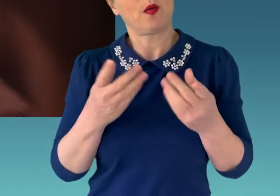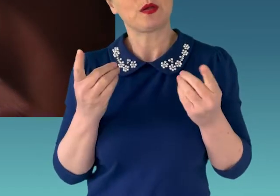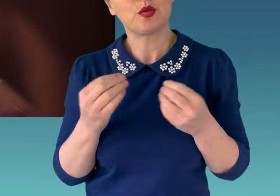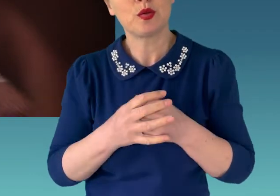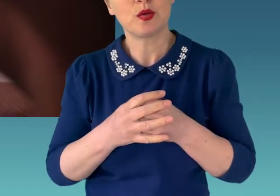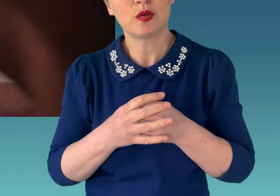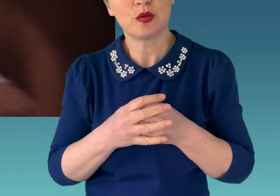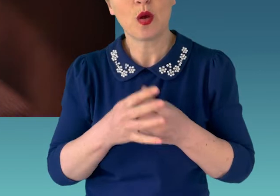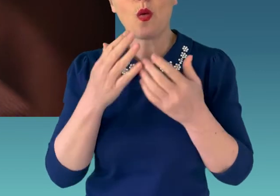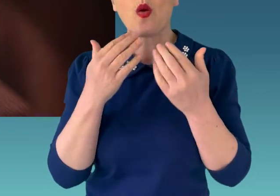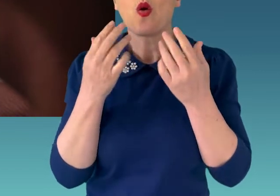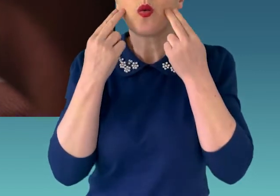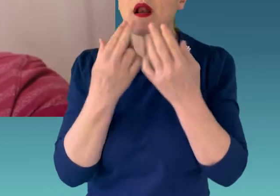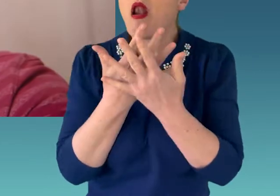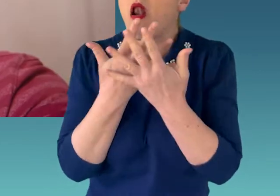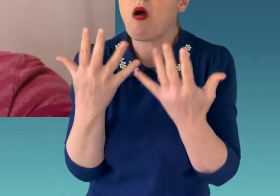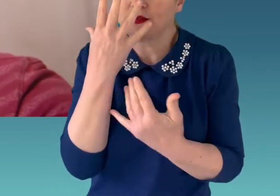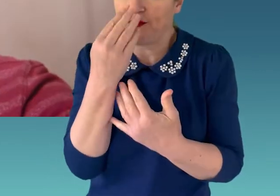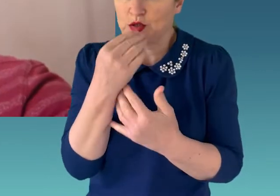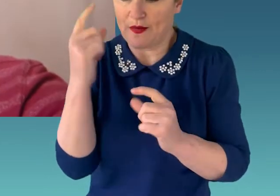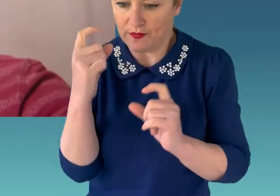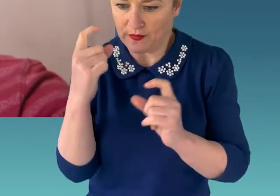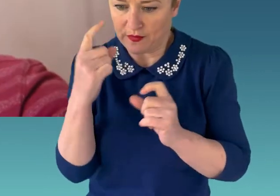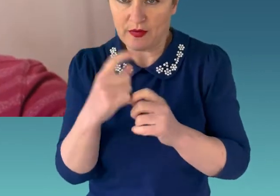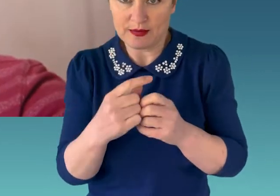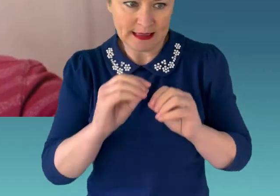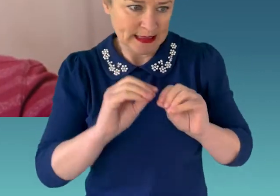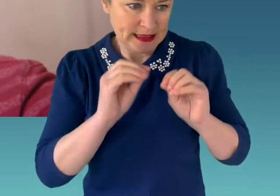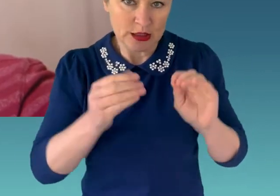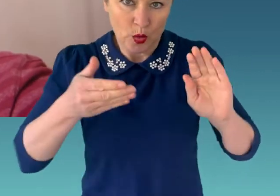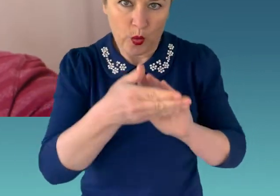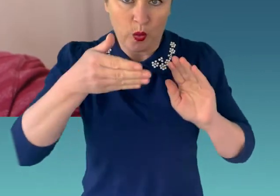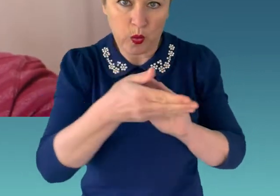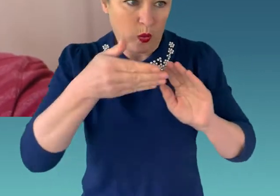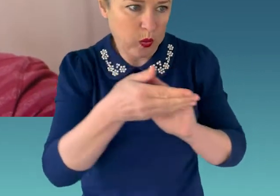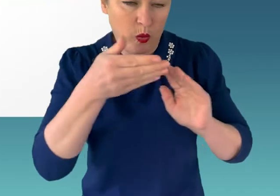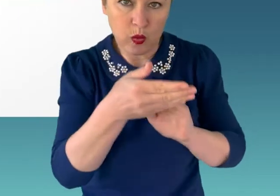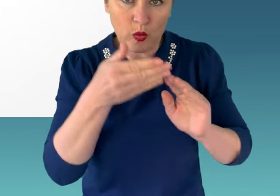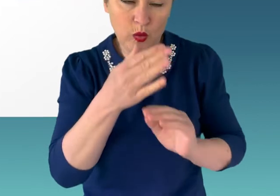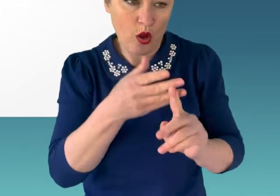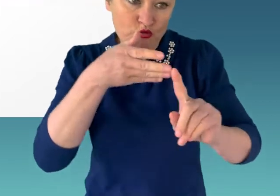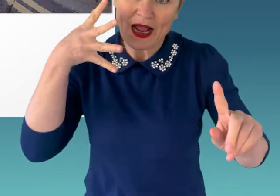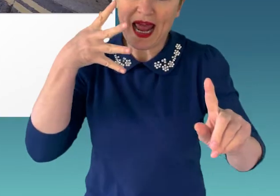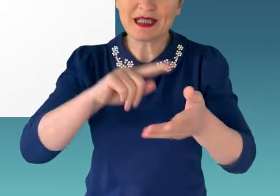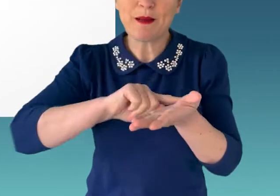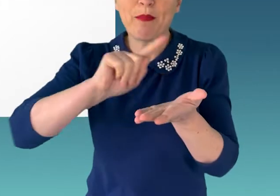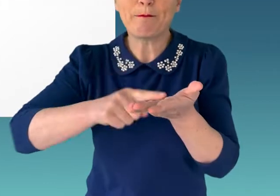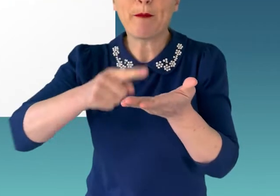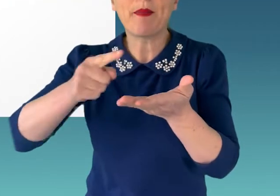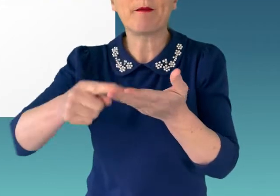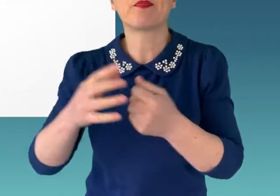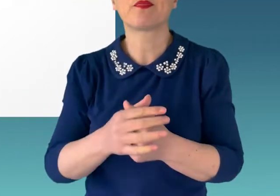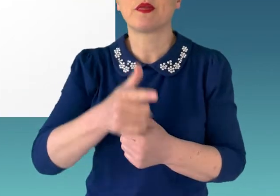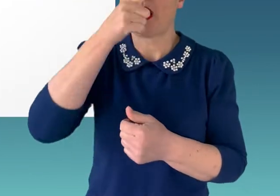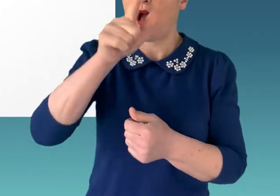need images containing tactile paving for teaching a machine learning model how to recognize it. Fortunately, citizen scientists in